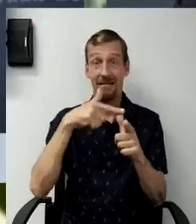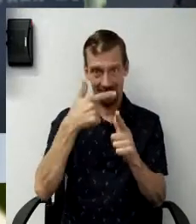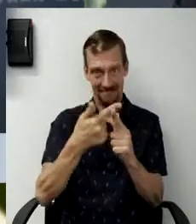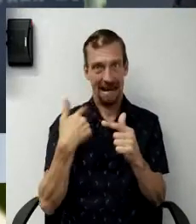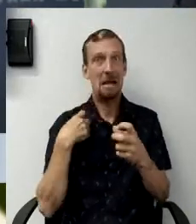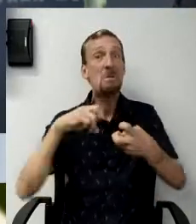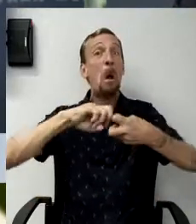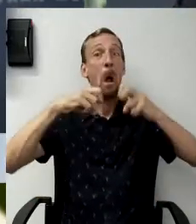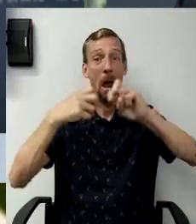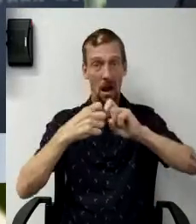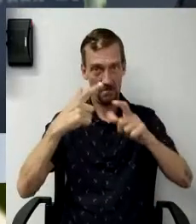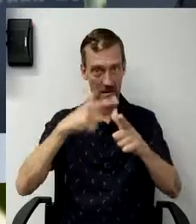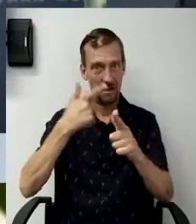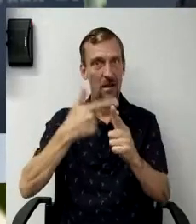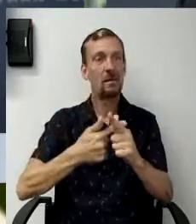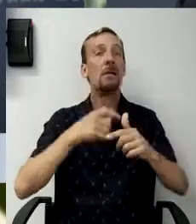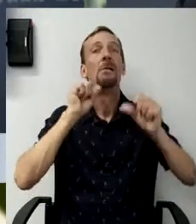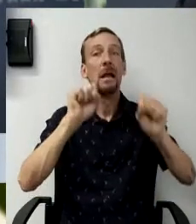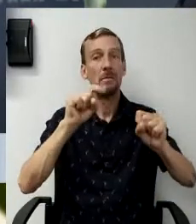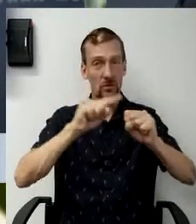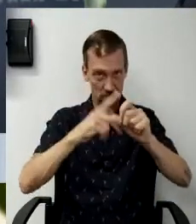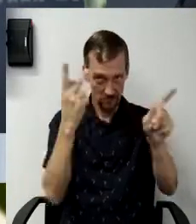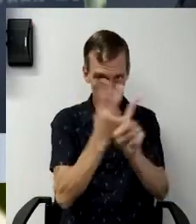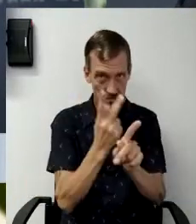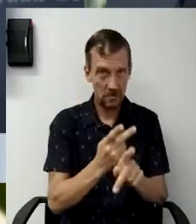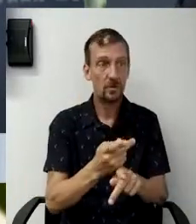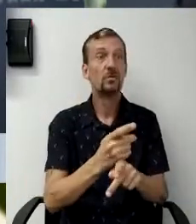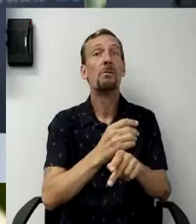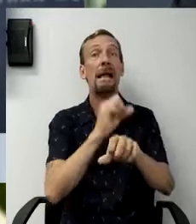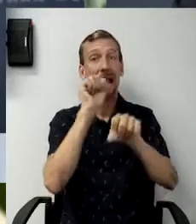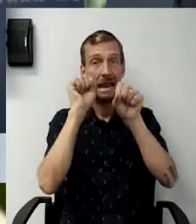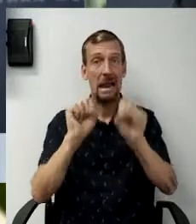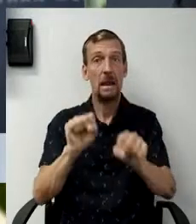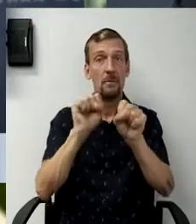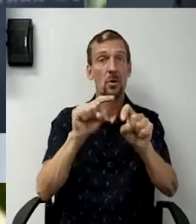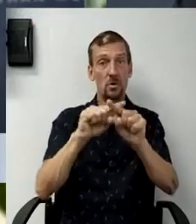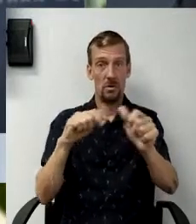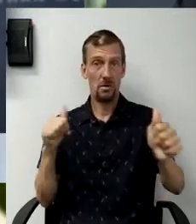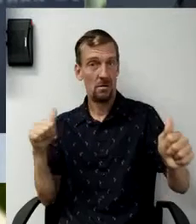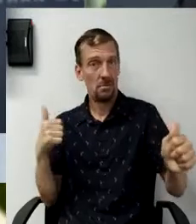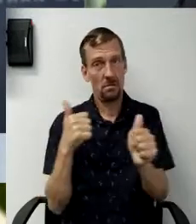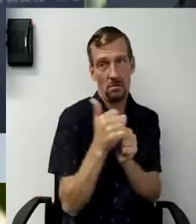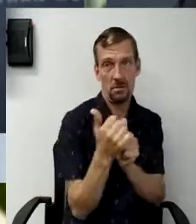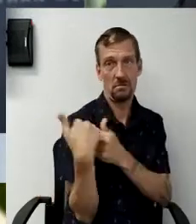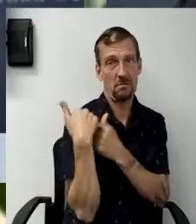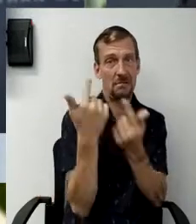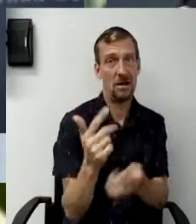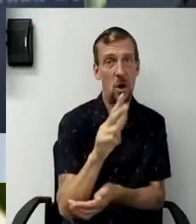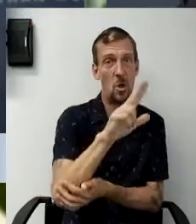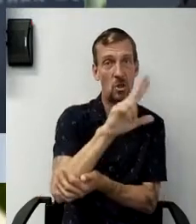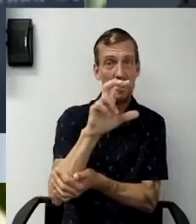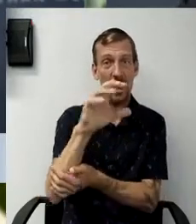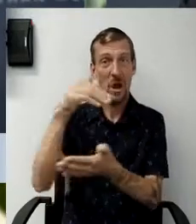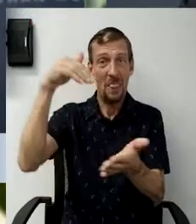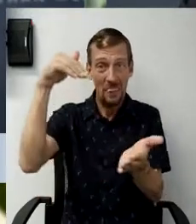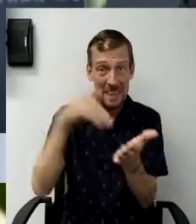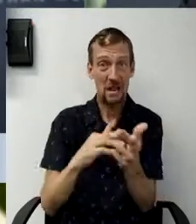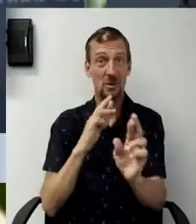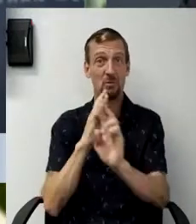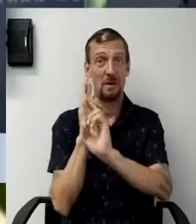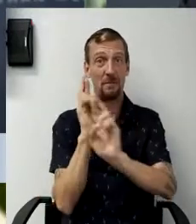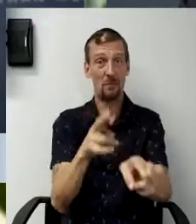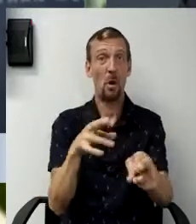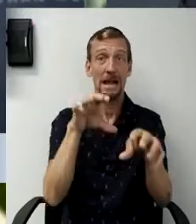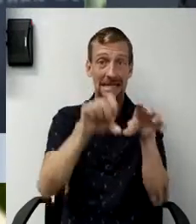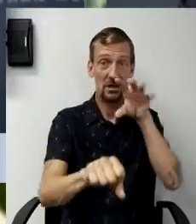They processed about 300,000 reports over the last several days, capturing all the positives and negatives,